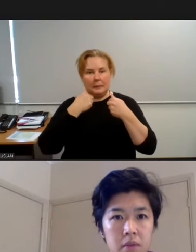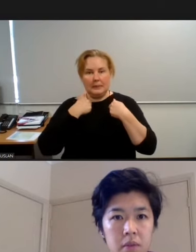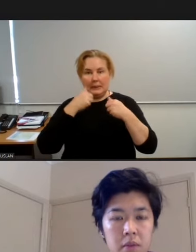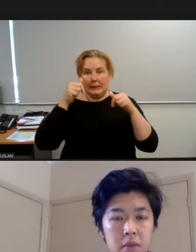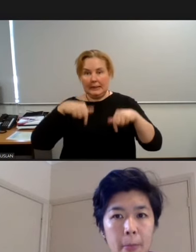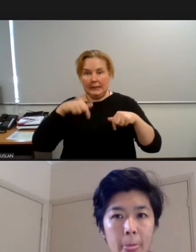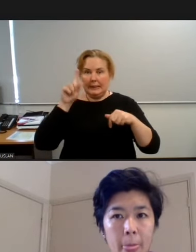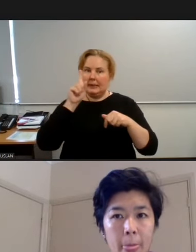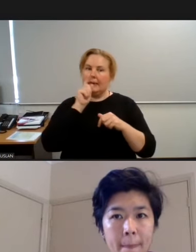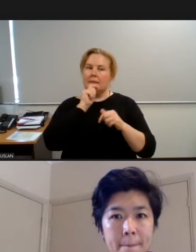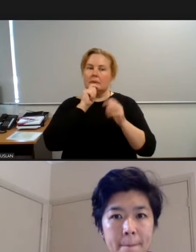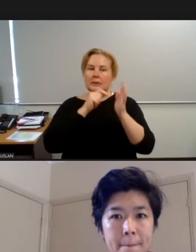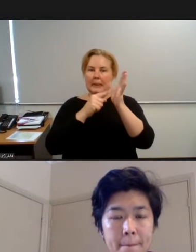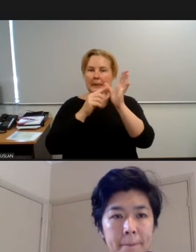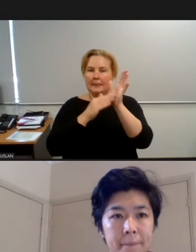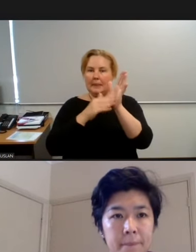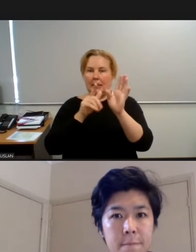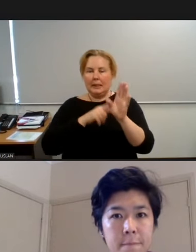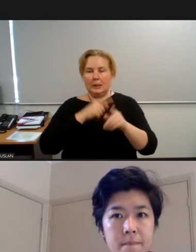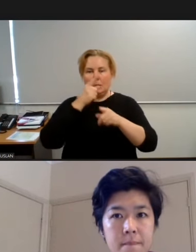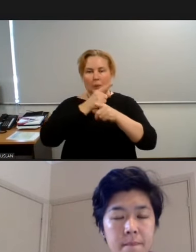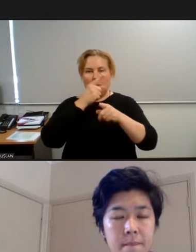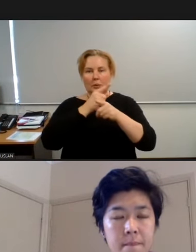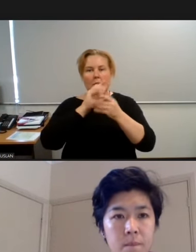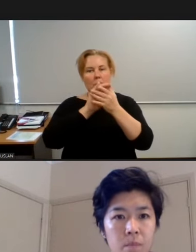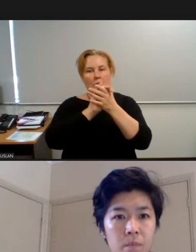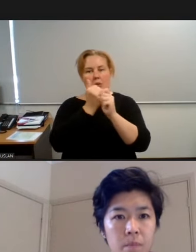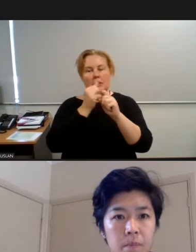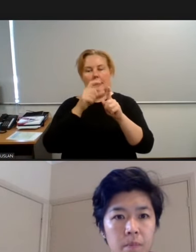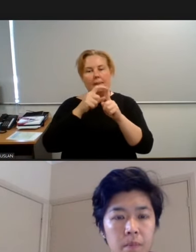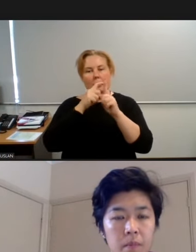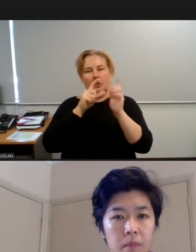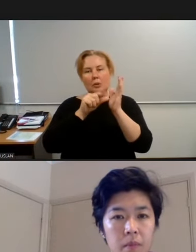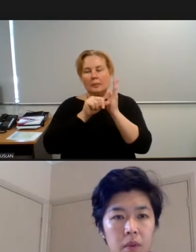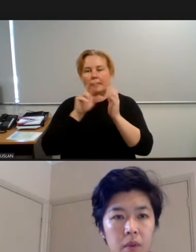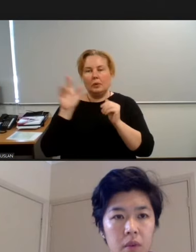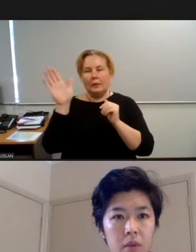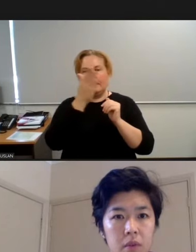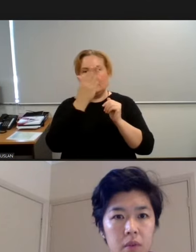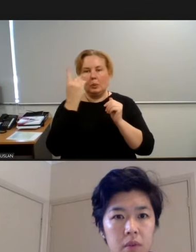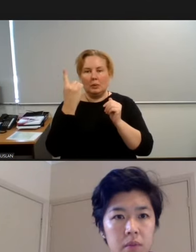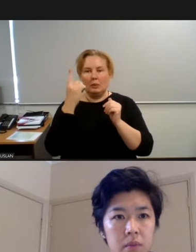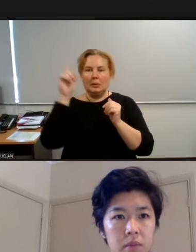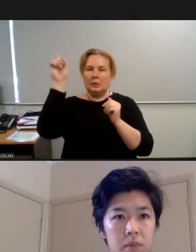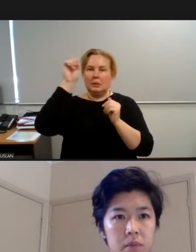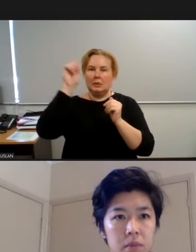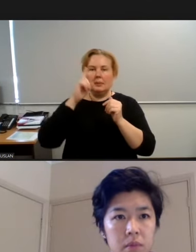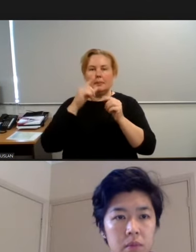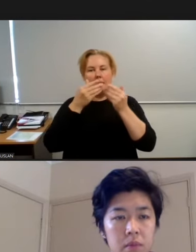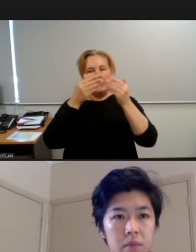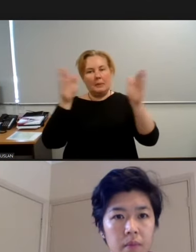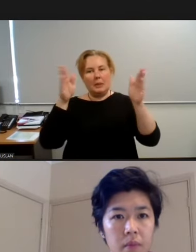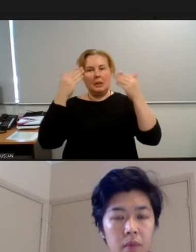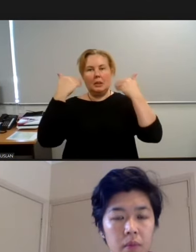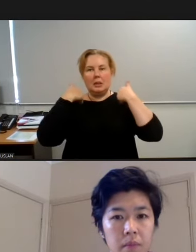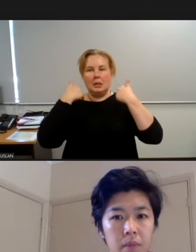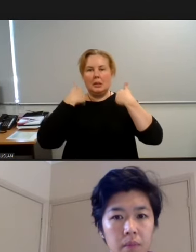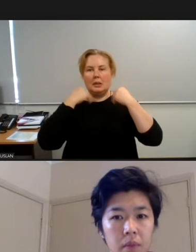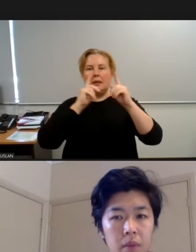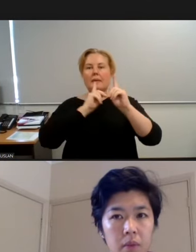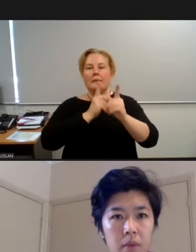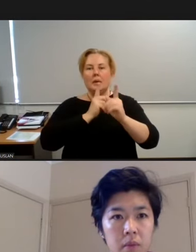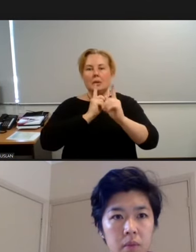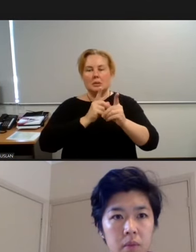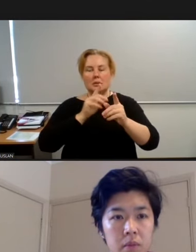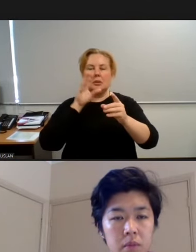this afternoon. So we appreciate it's a very difficult time for everyone, and the current public health advice in particular to